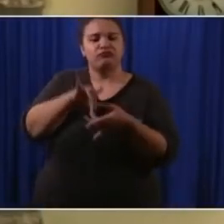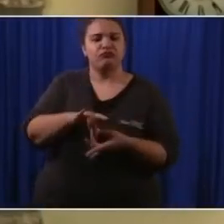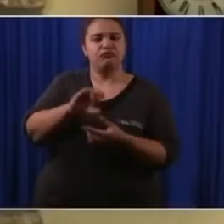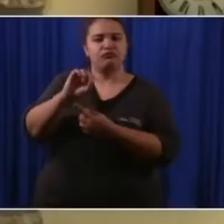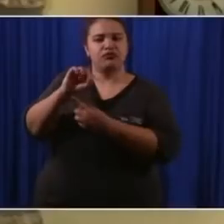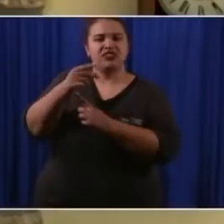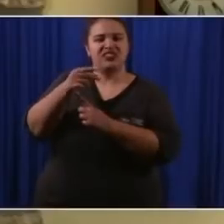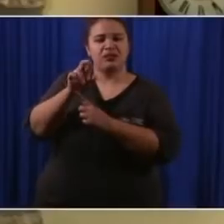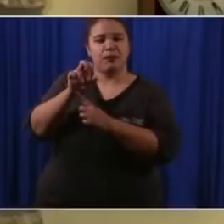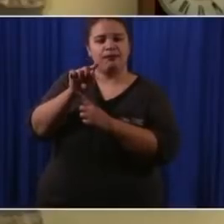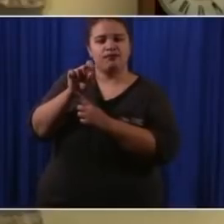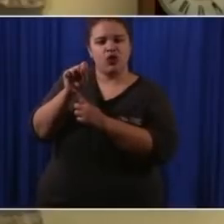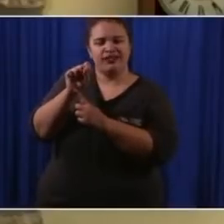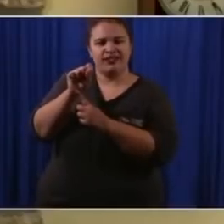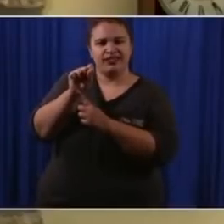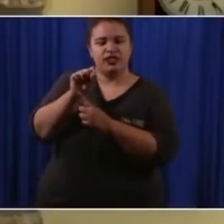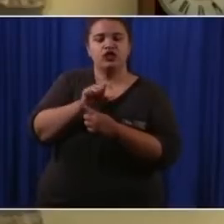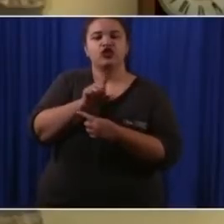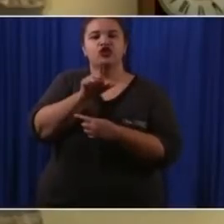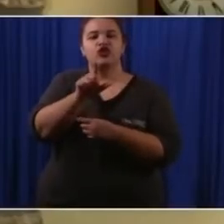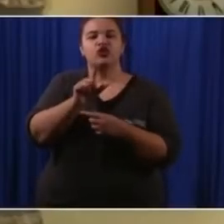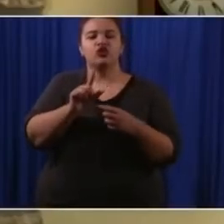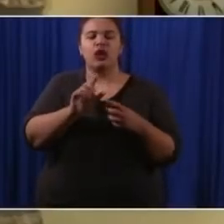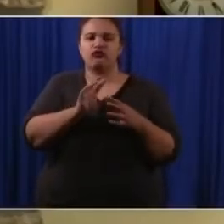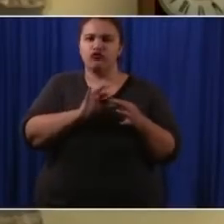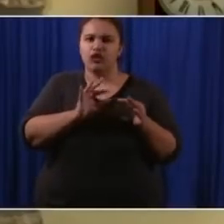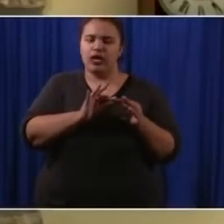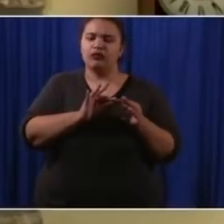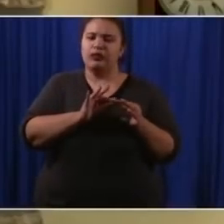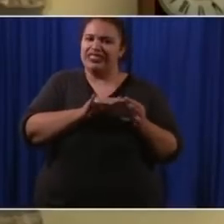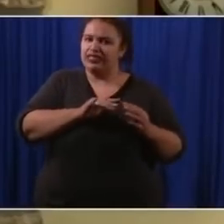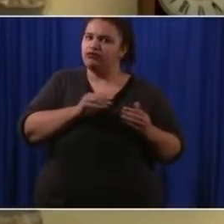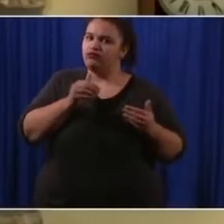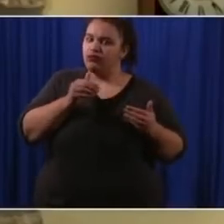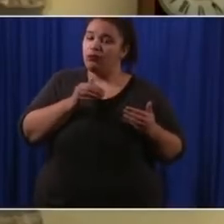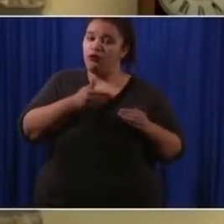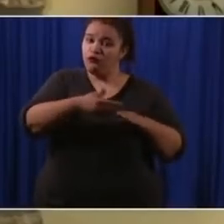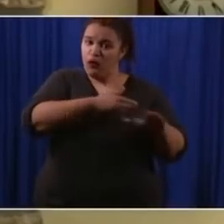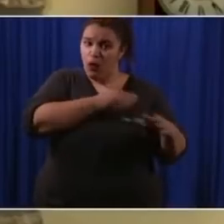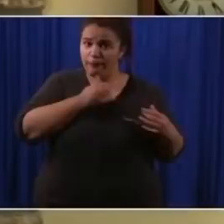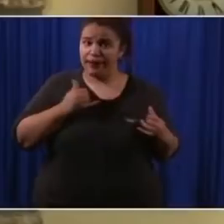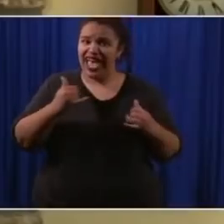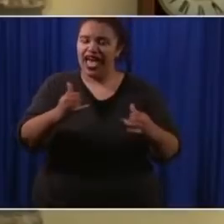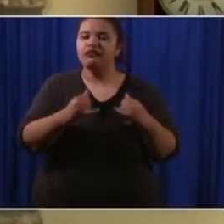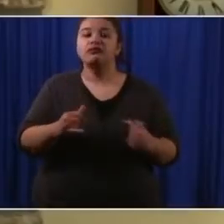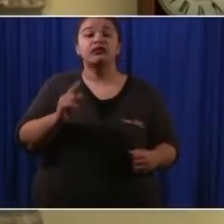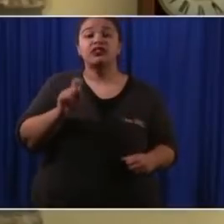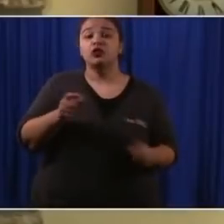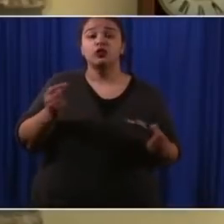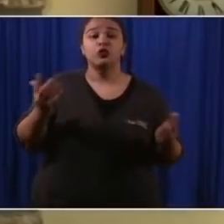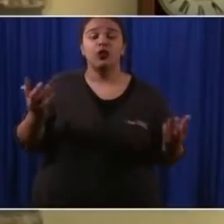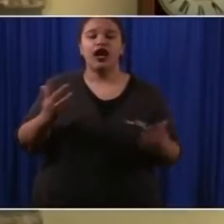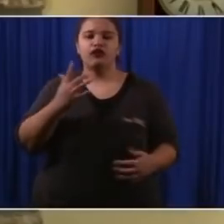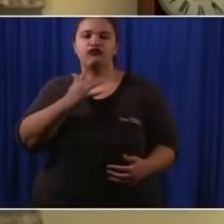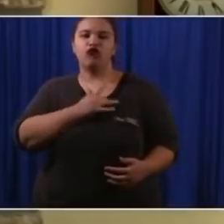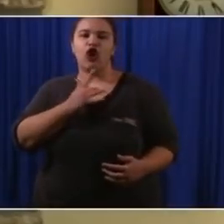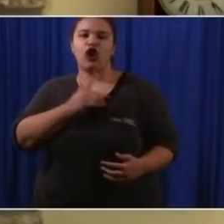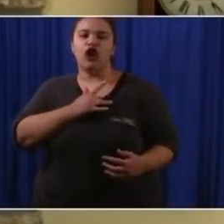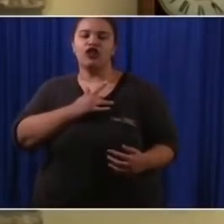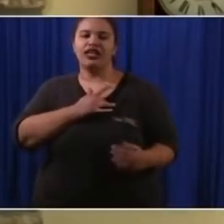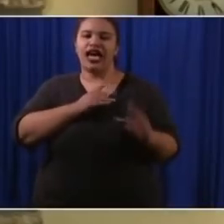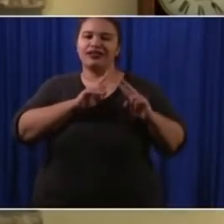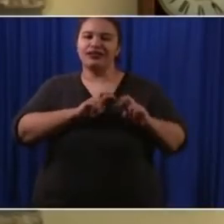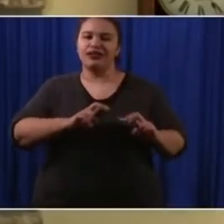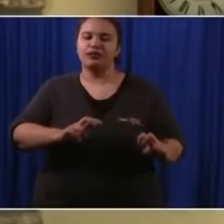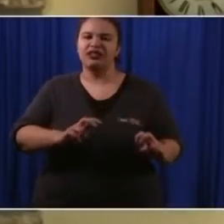about needing a cardiac risk assessment in order to be able to return to play if you have a case. Is your